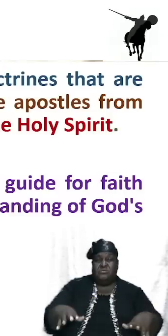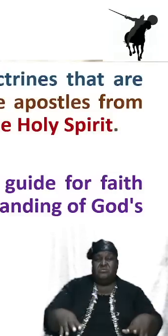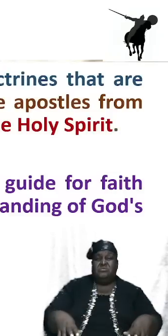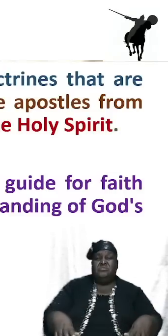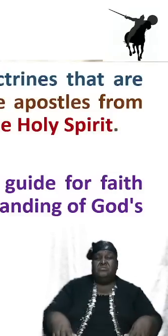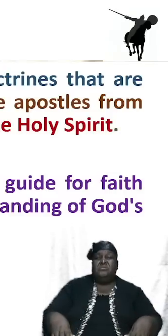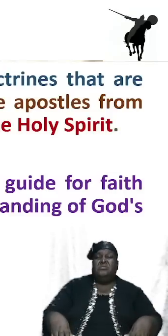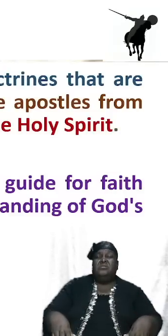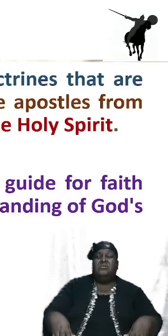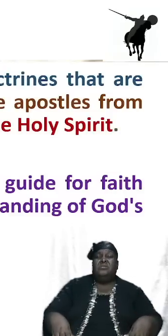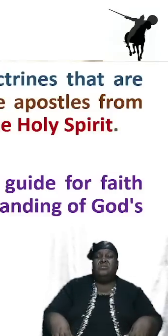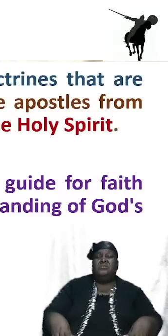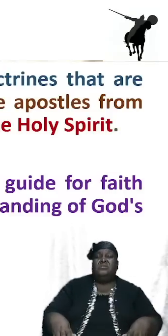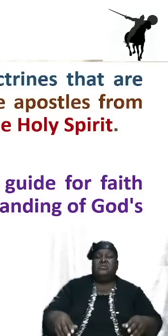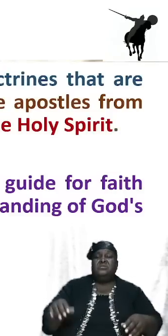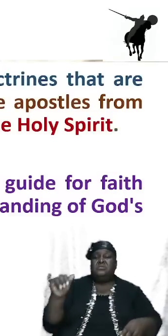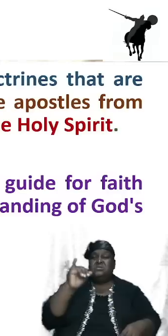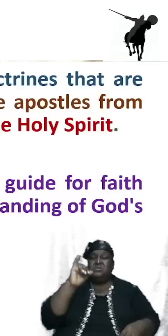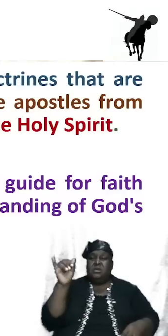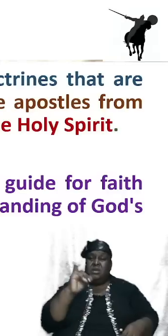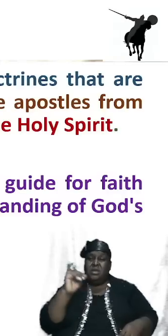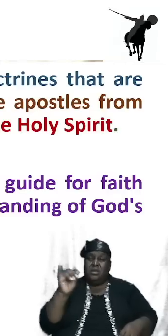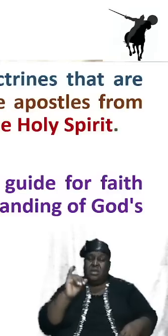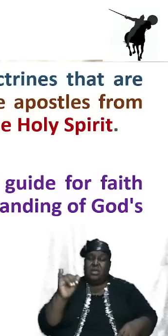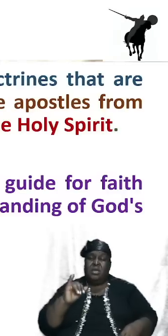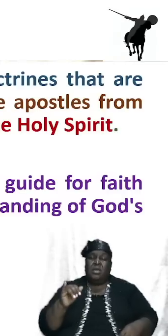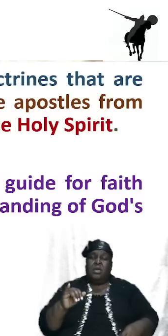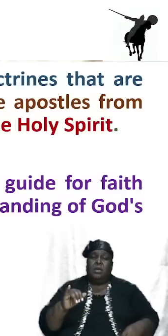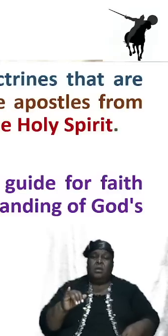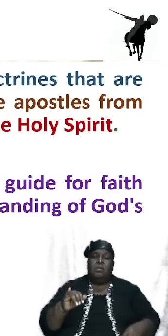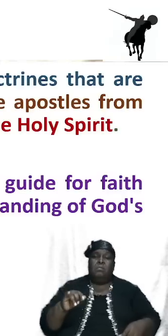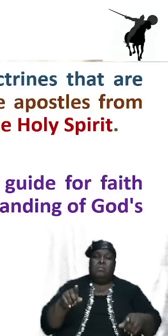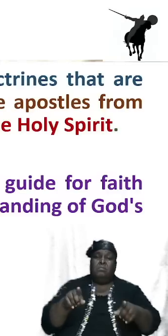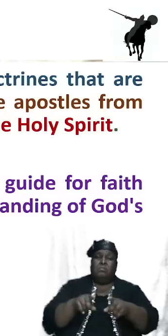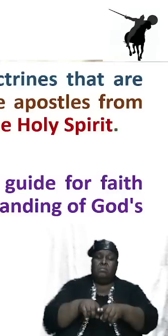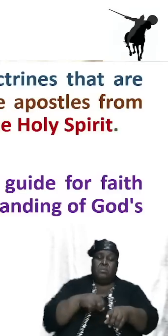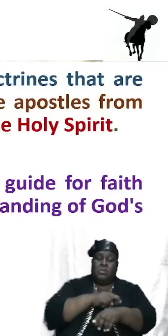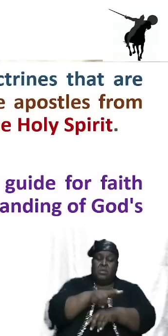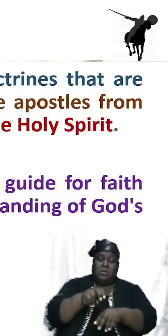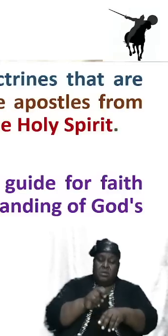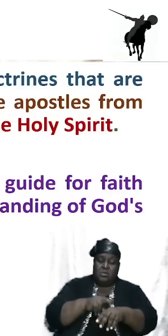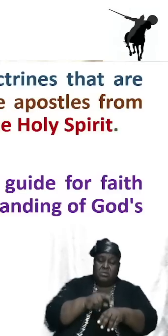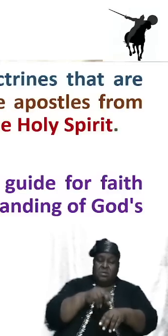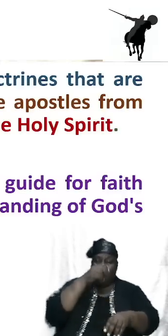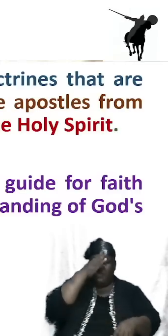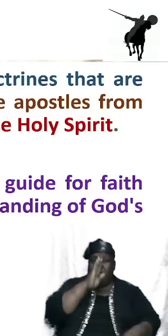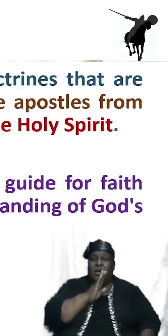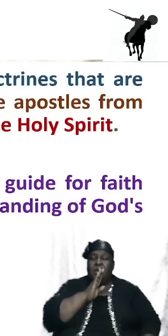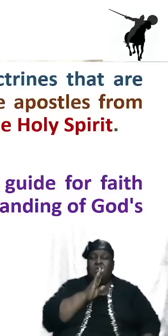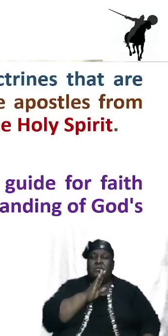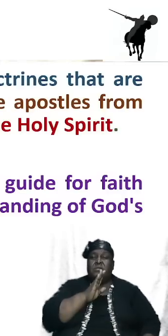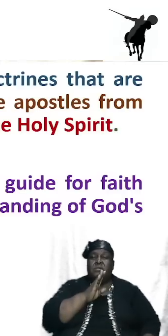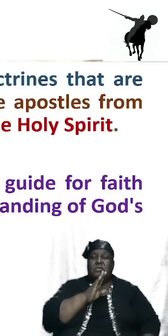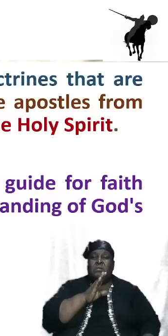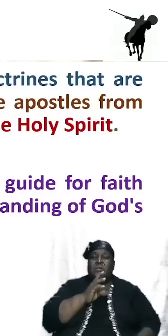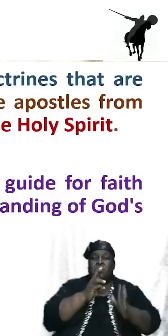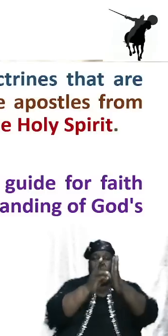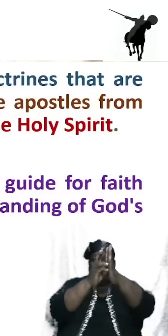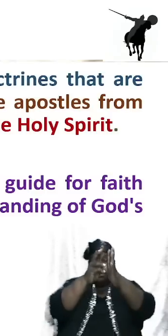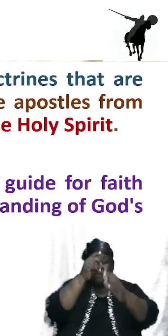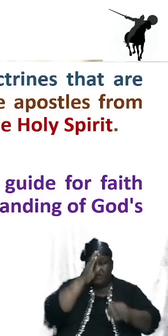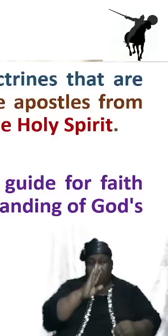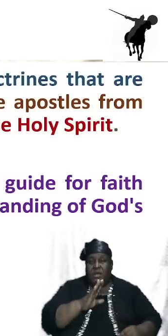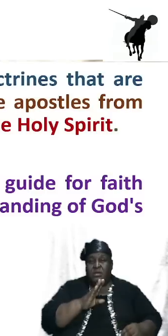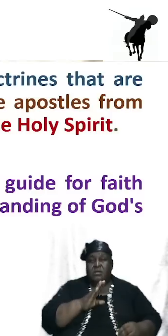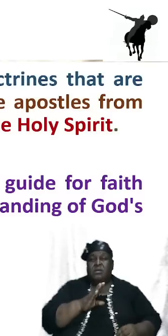not just the thing that I just spoke about, but it lines up with the very nature of God. It lines up with the will of God, and